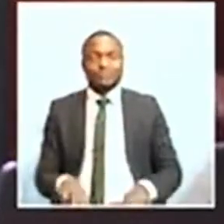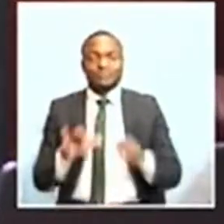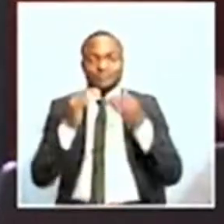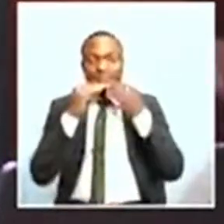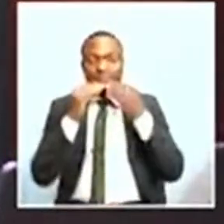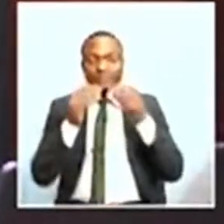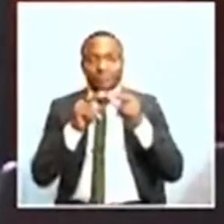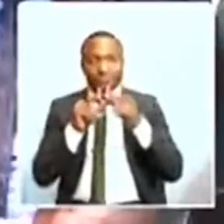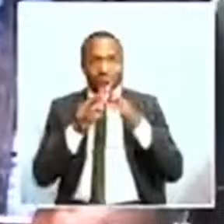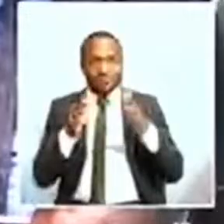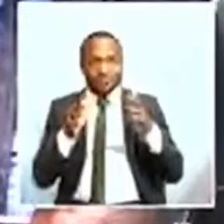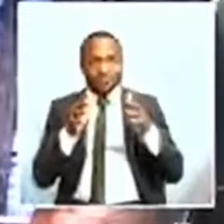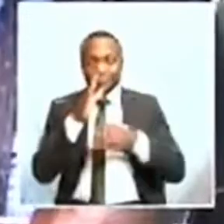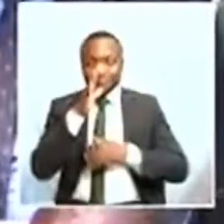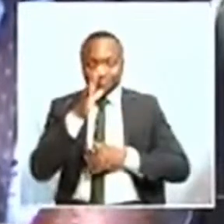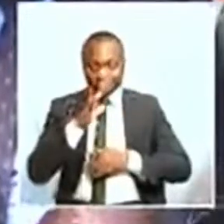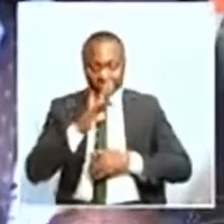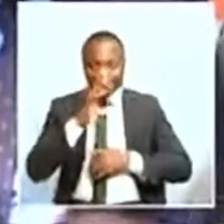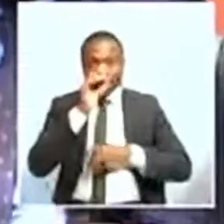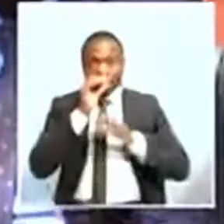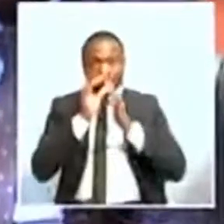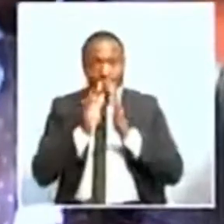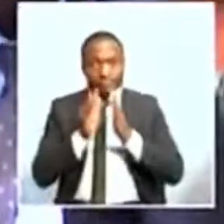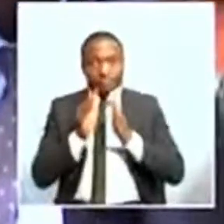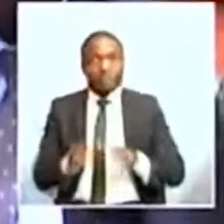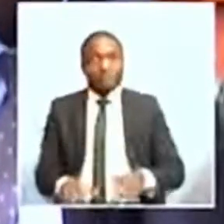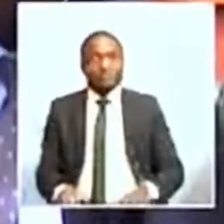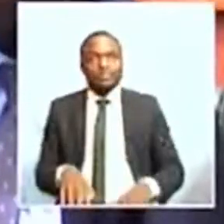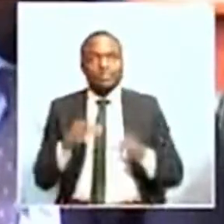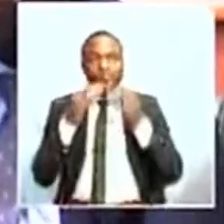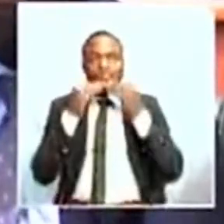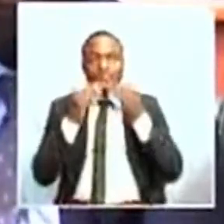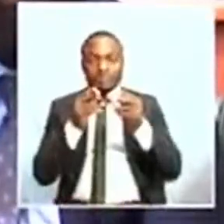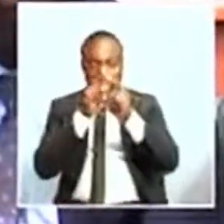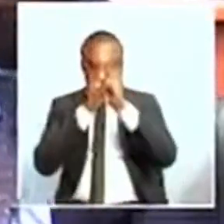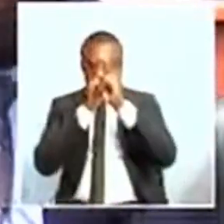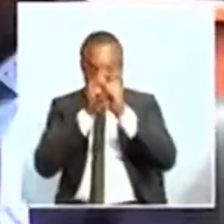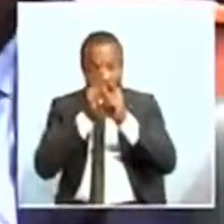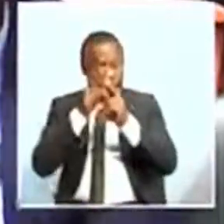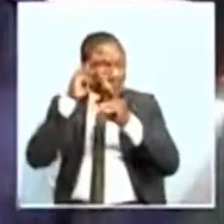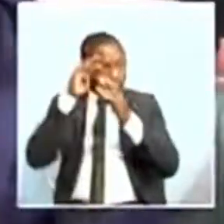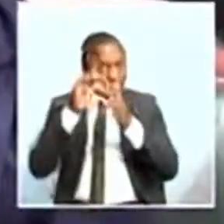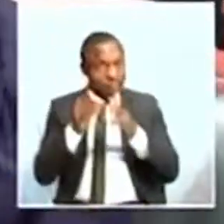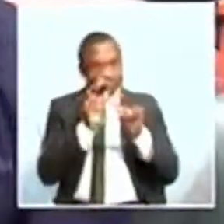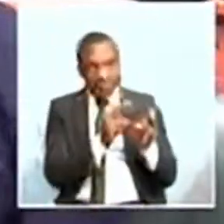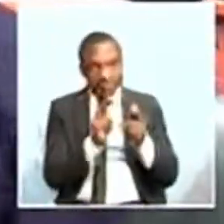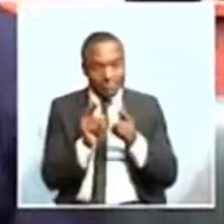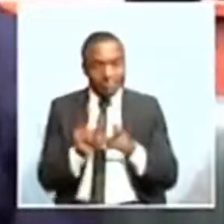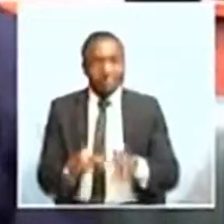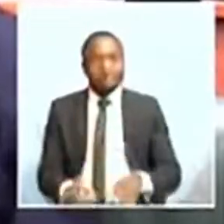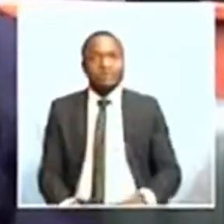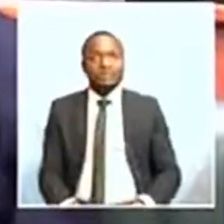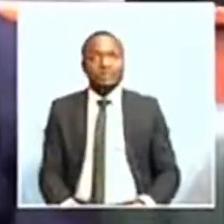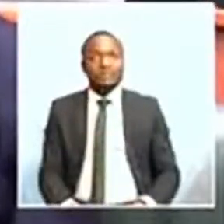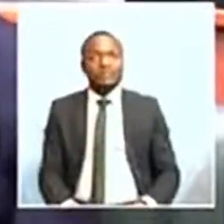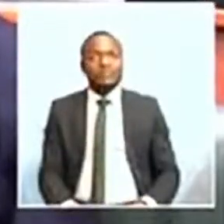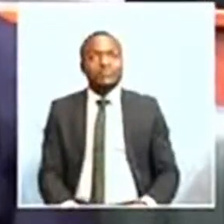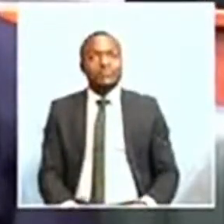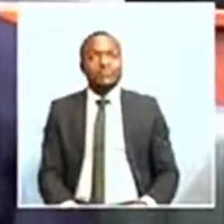Thank you so much, Madam Speaker, and thank you, Minister, for the responses.